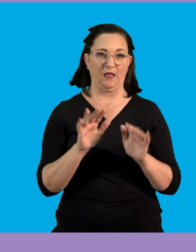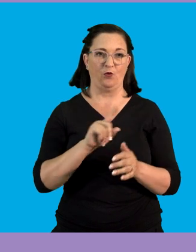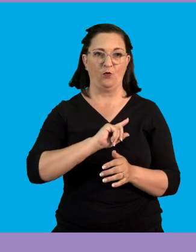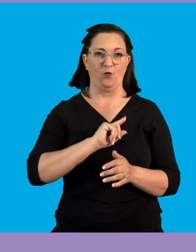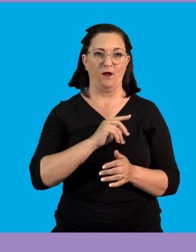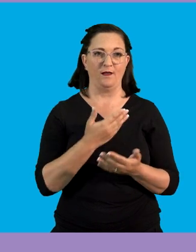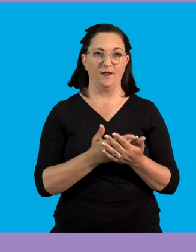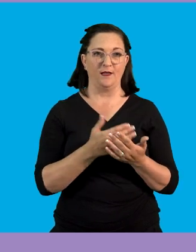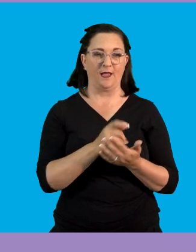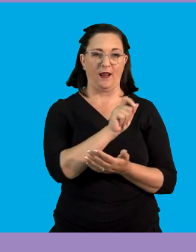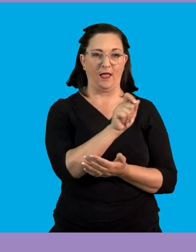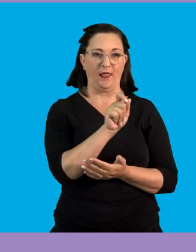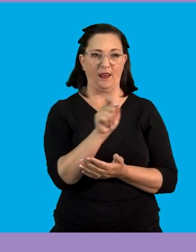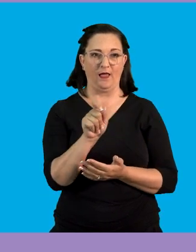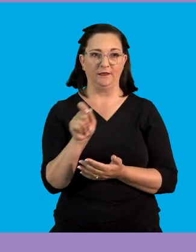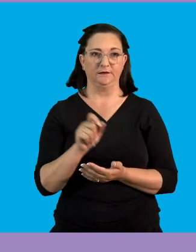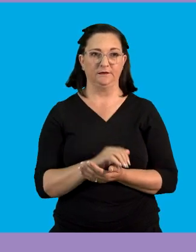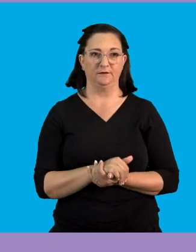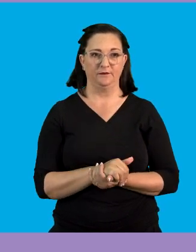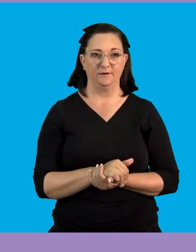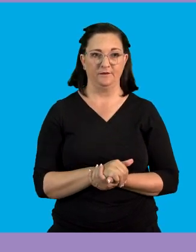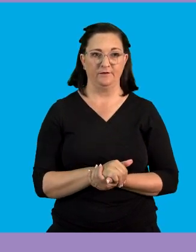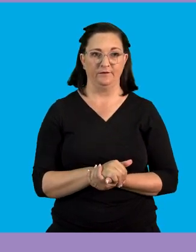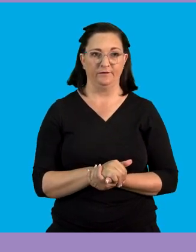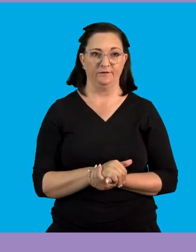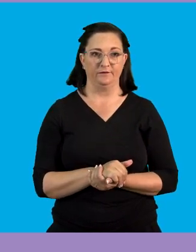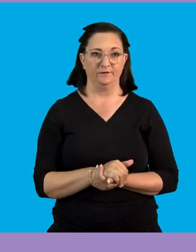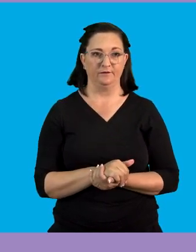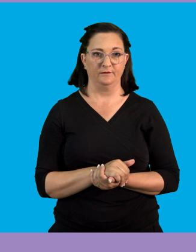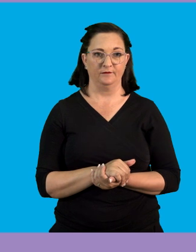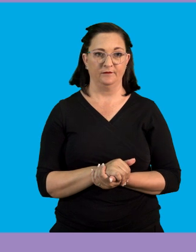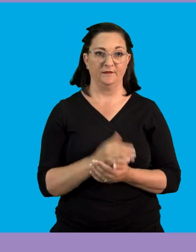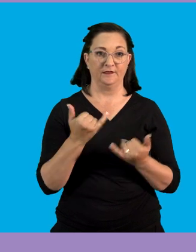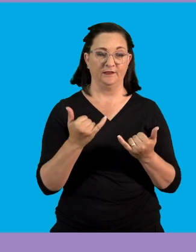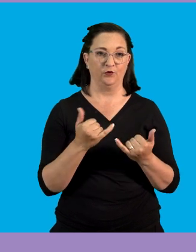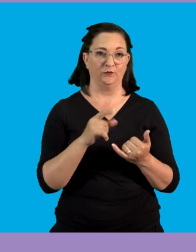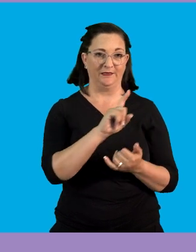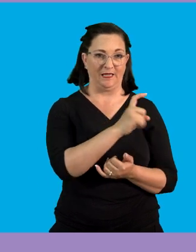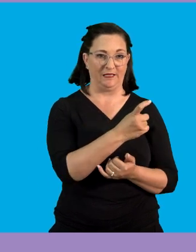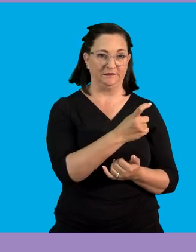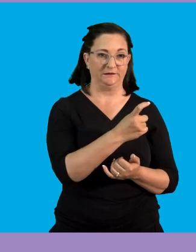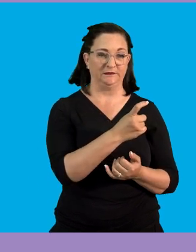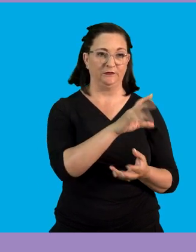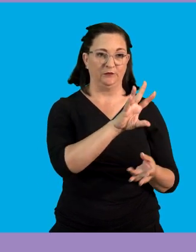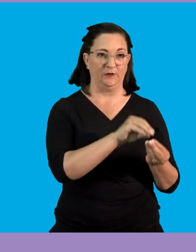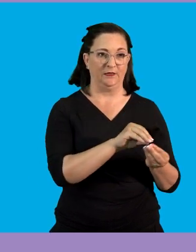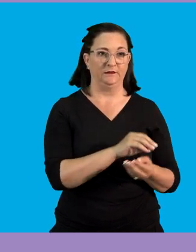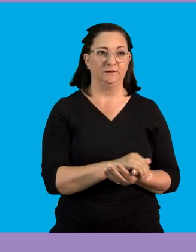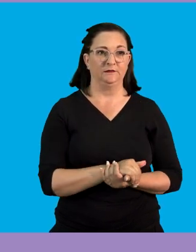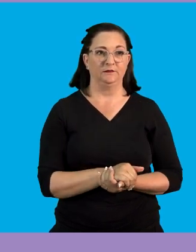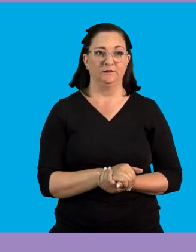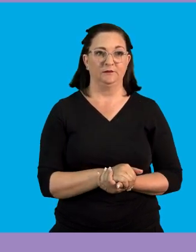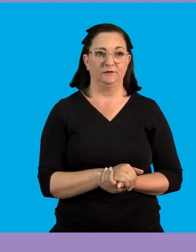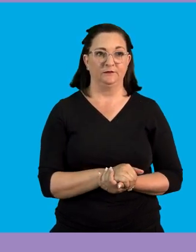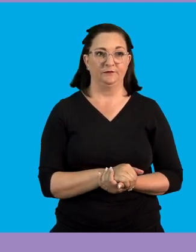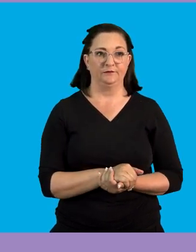just to highlight our like terms in this case, which is our values of x,